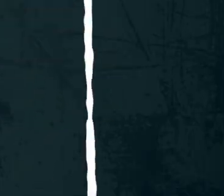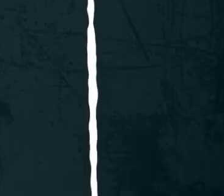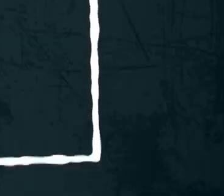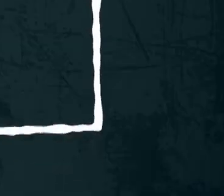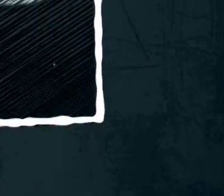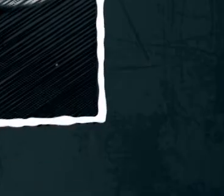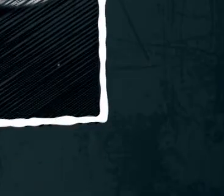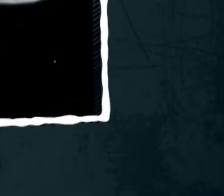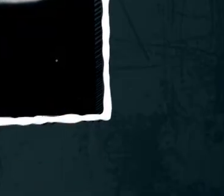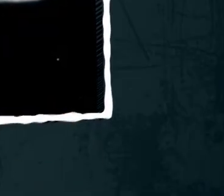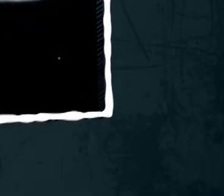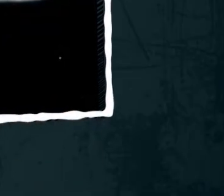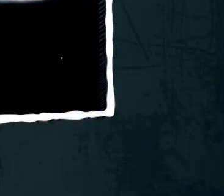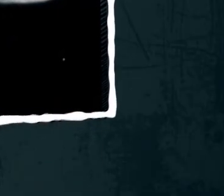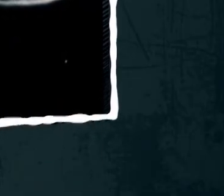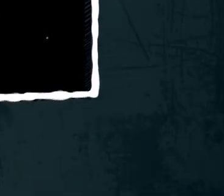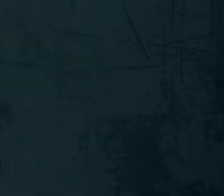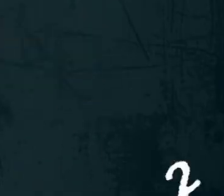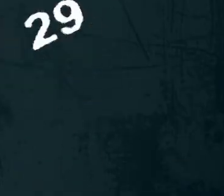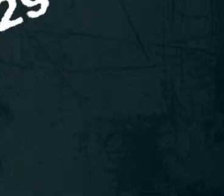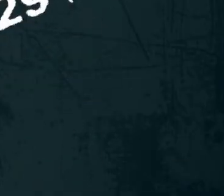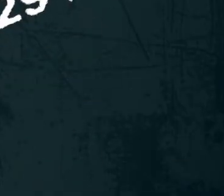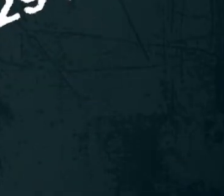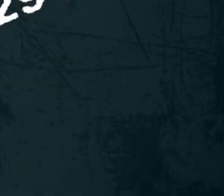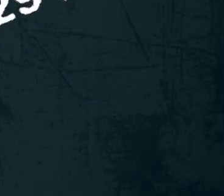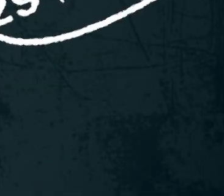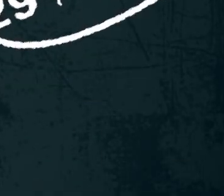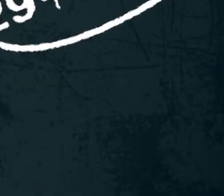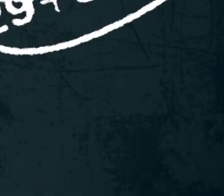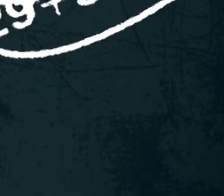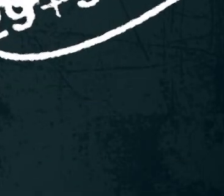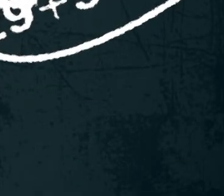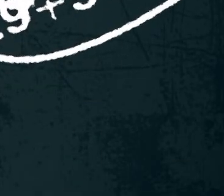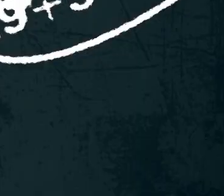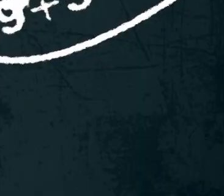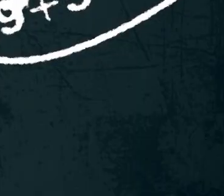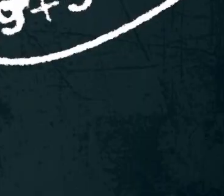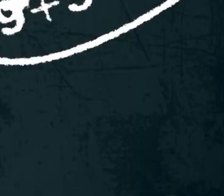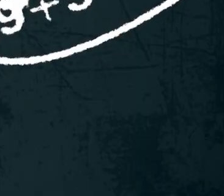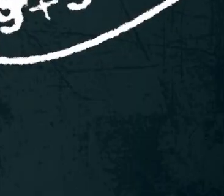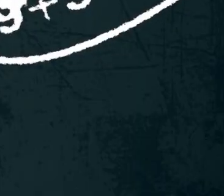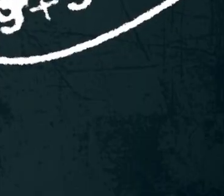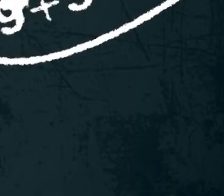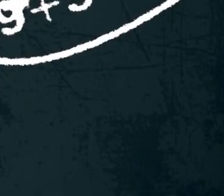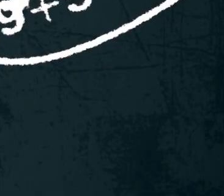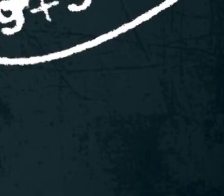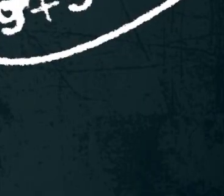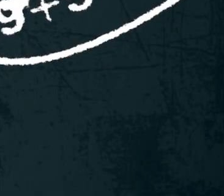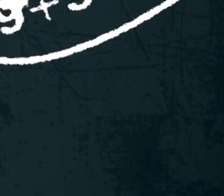Welcome to Study Time, a televised home learning program produced by Rwanda Basic Education